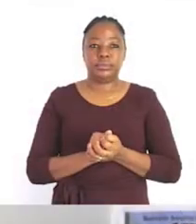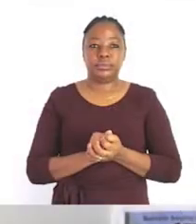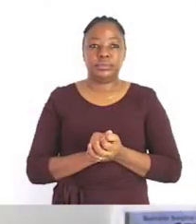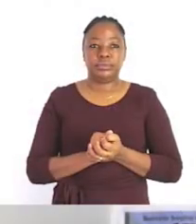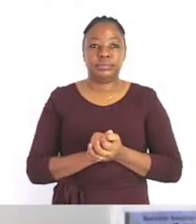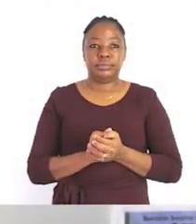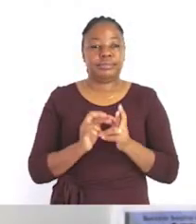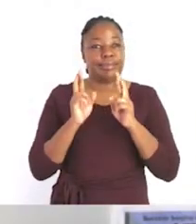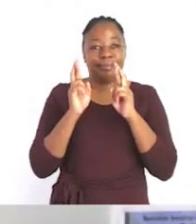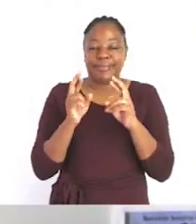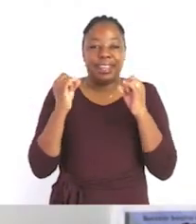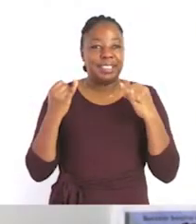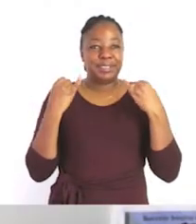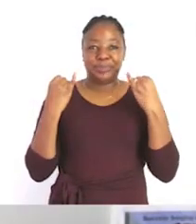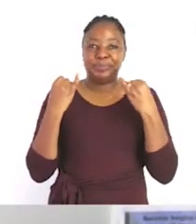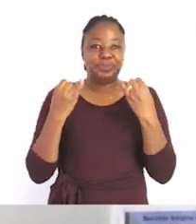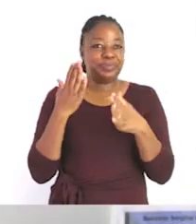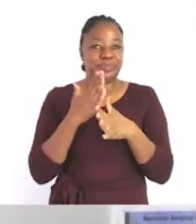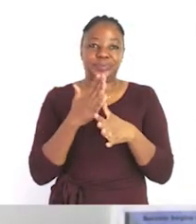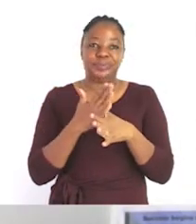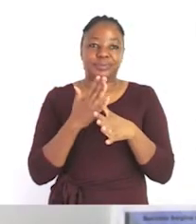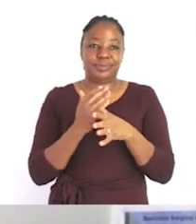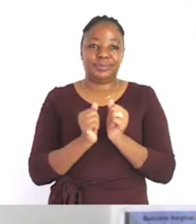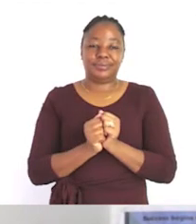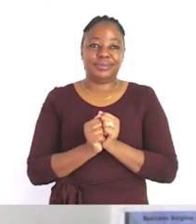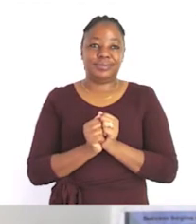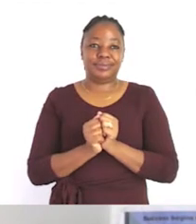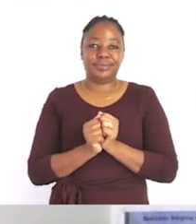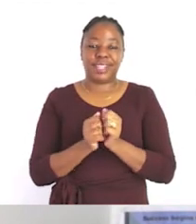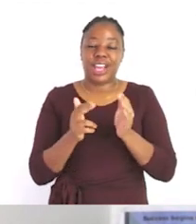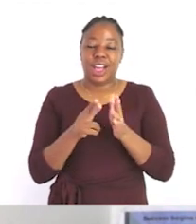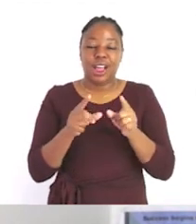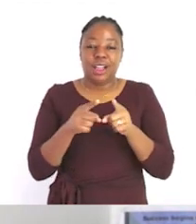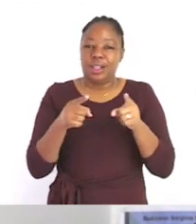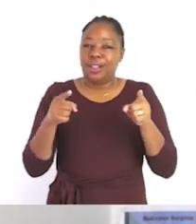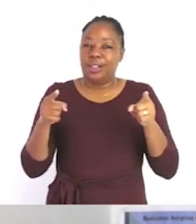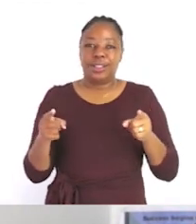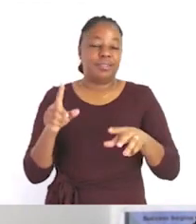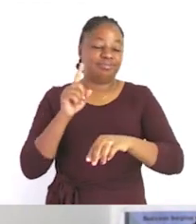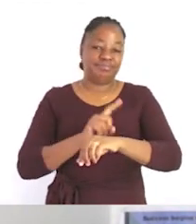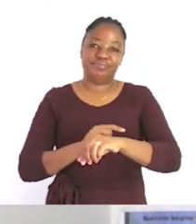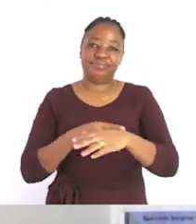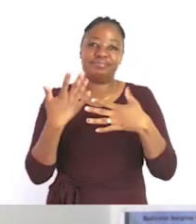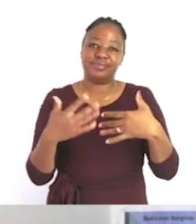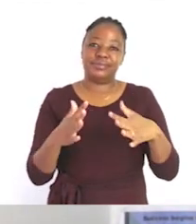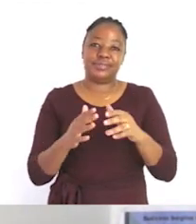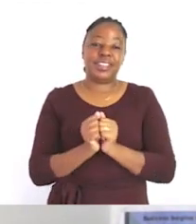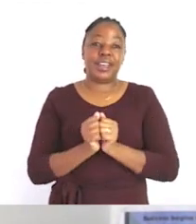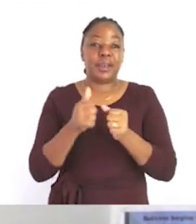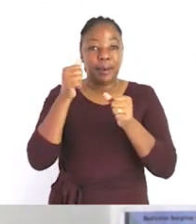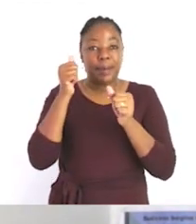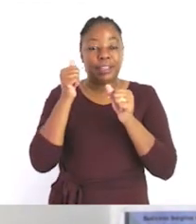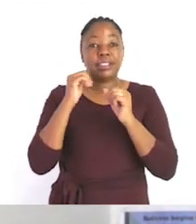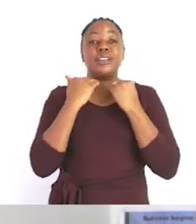I hope you really enjoyed that exercise. I know it took you a long time to do, but remember, it's better to get the answers correct